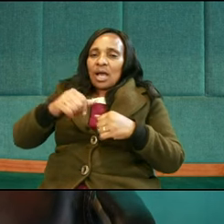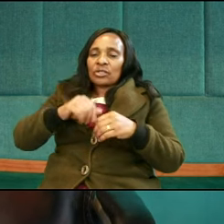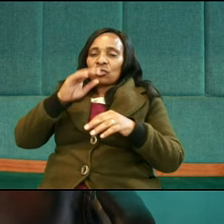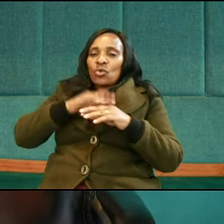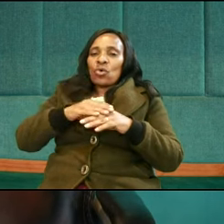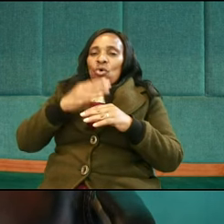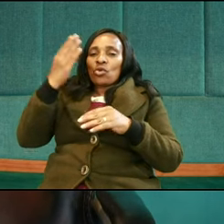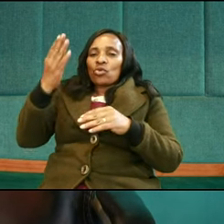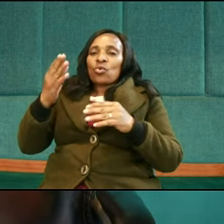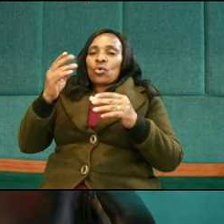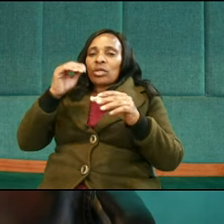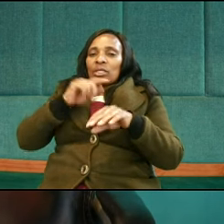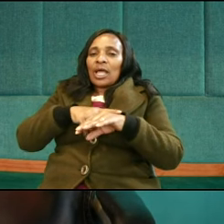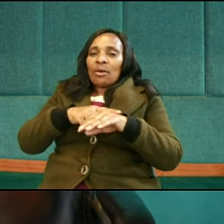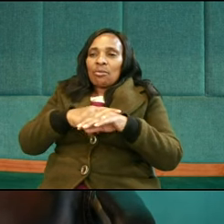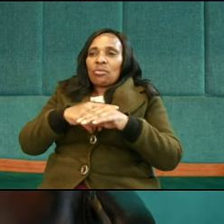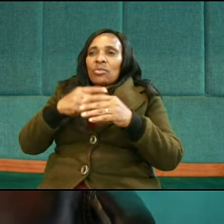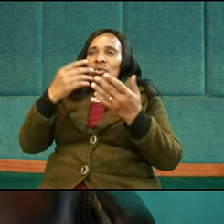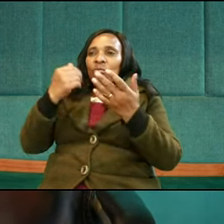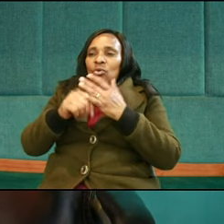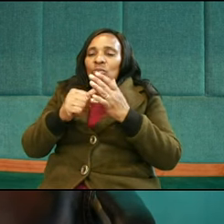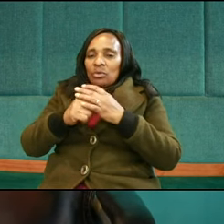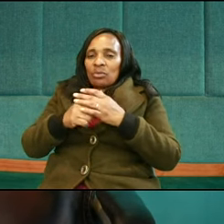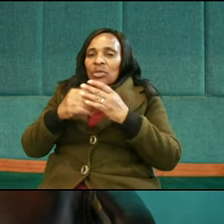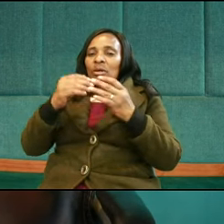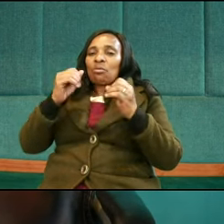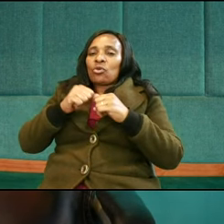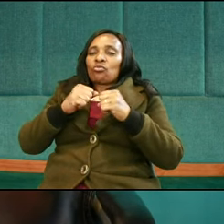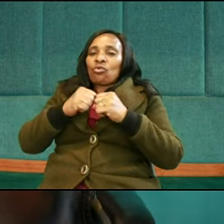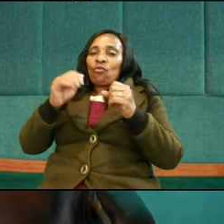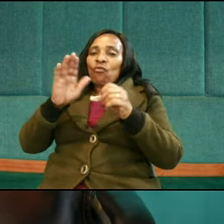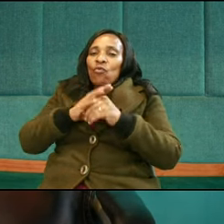in trouble. Teach us to trust and to throw our full